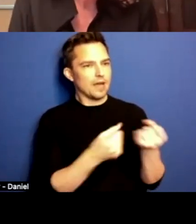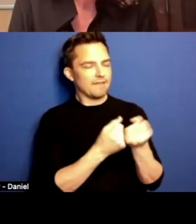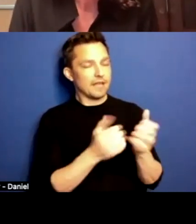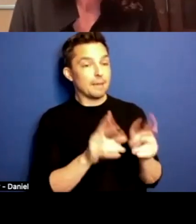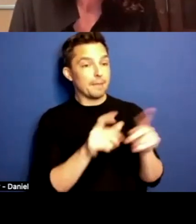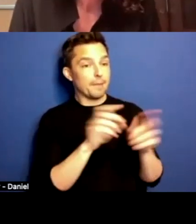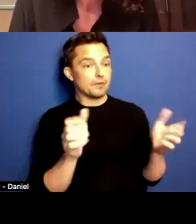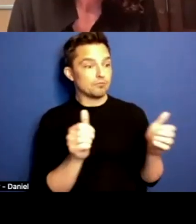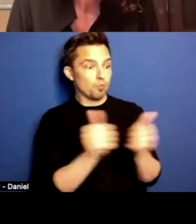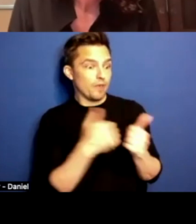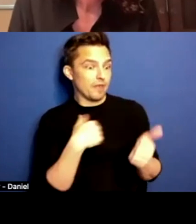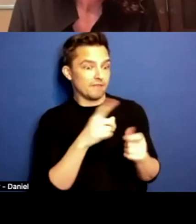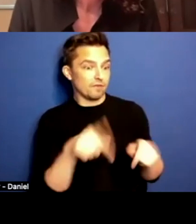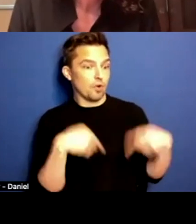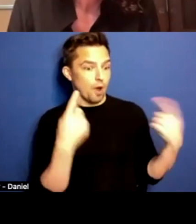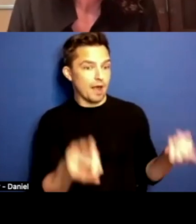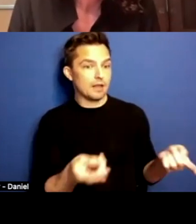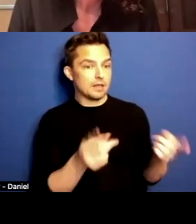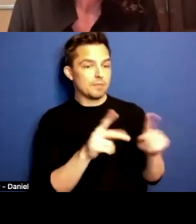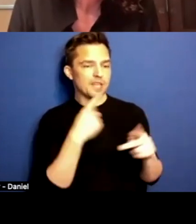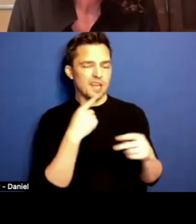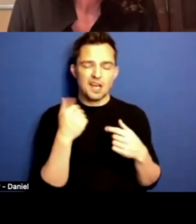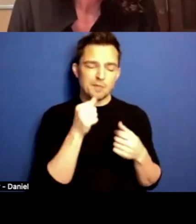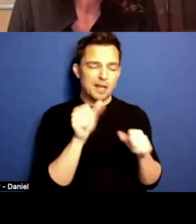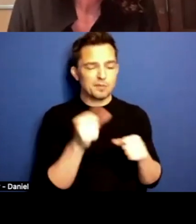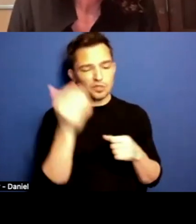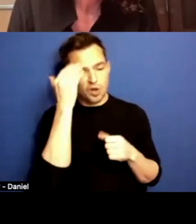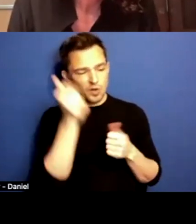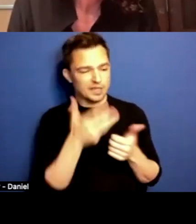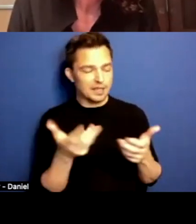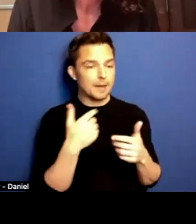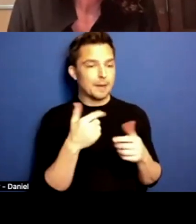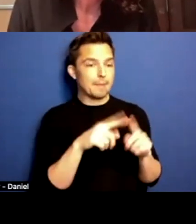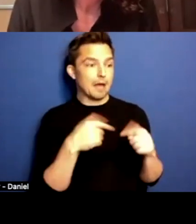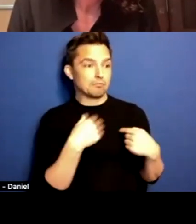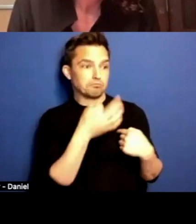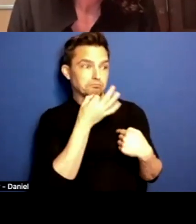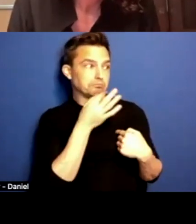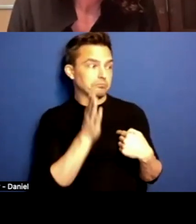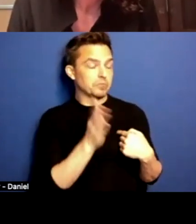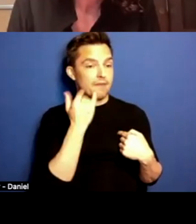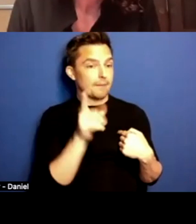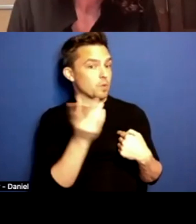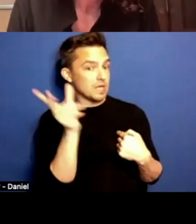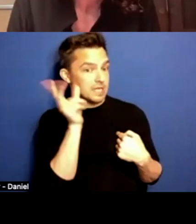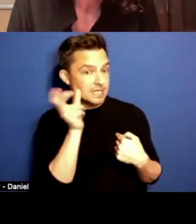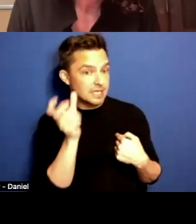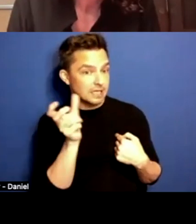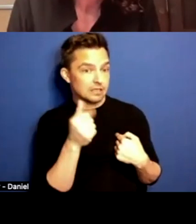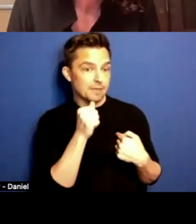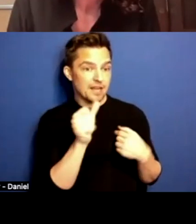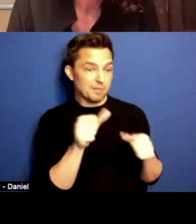for a while, people will say, so I don't get to know anything? Like, I'm an expert, so if I'm only listening, I don't get to